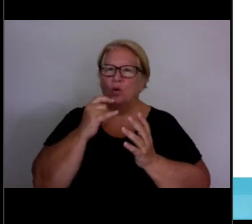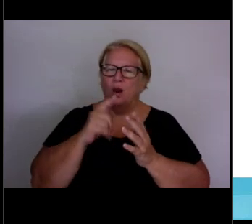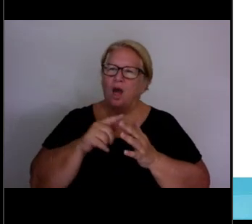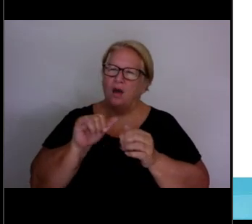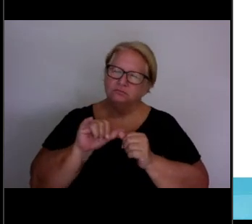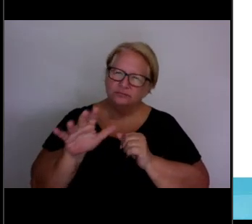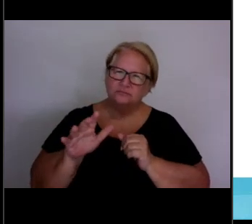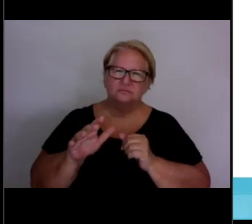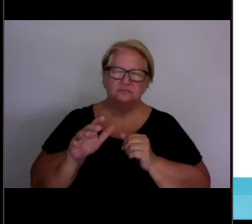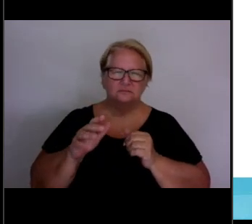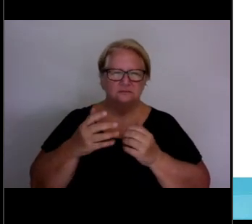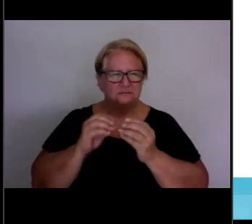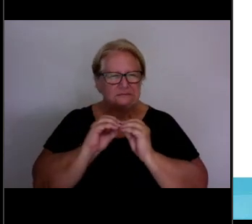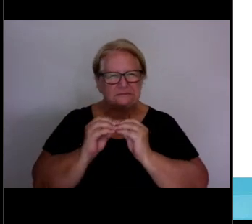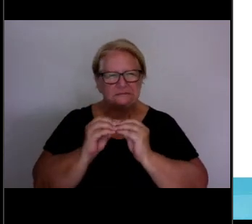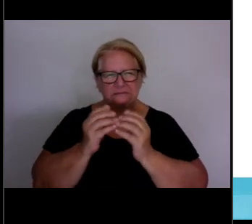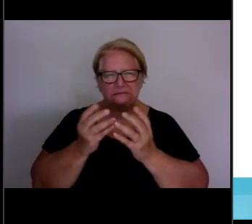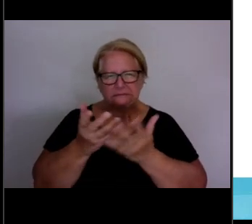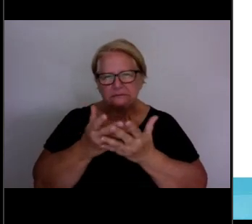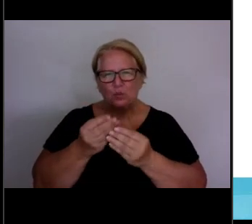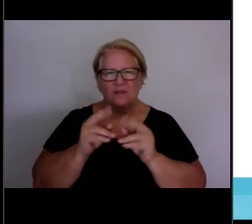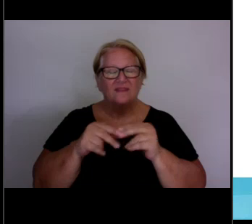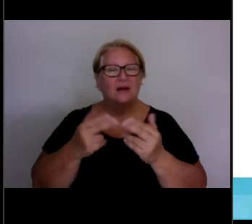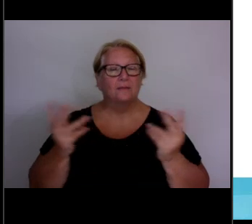the families.